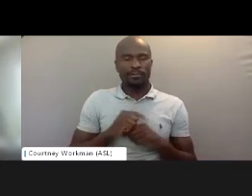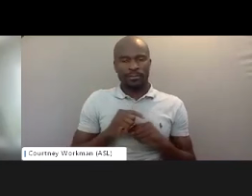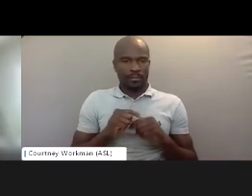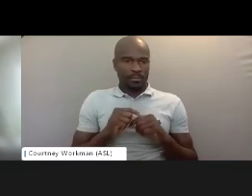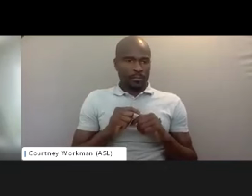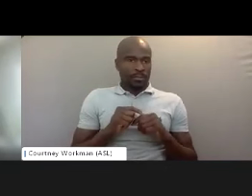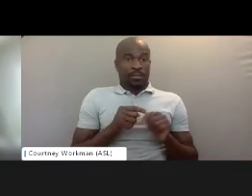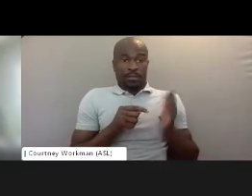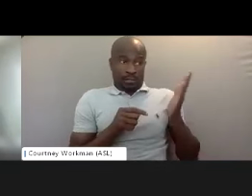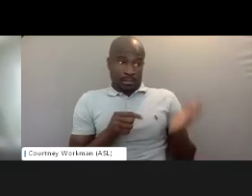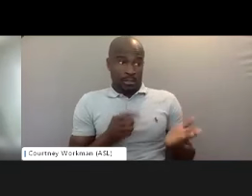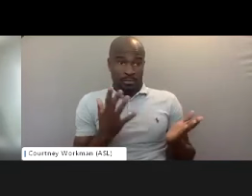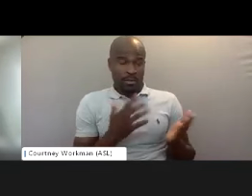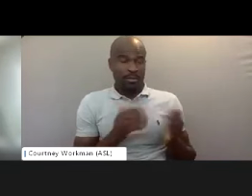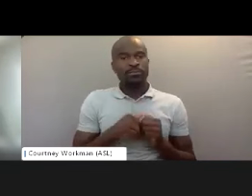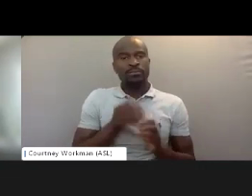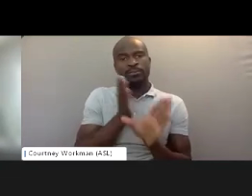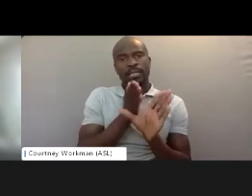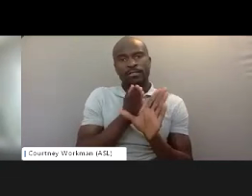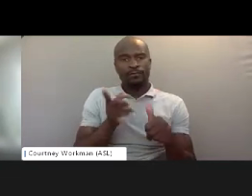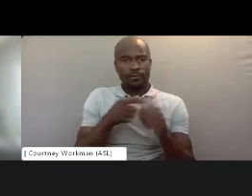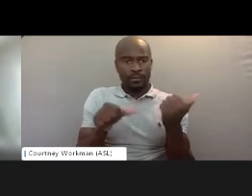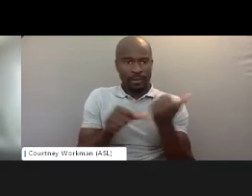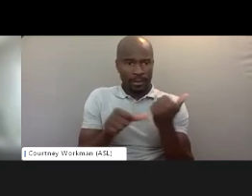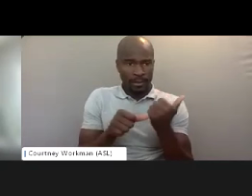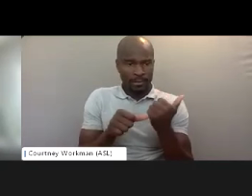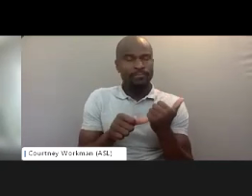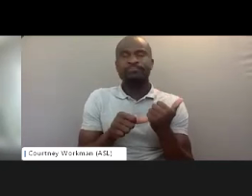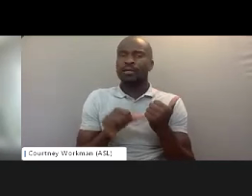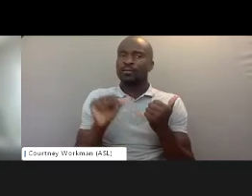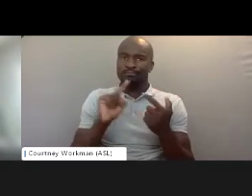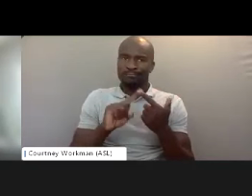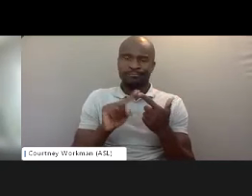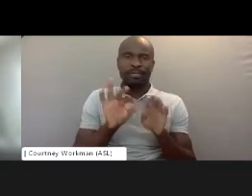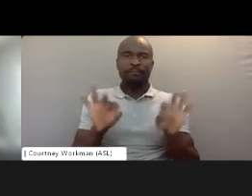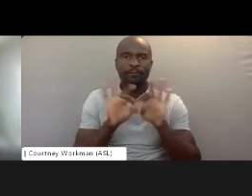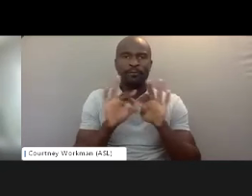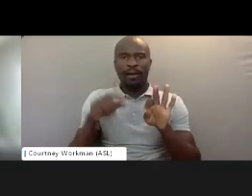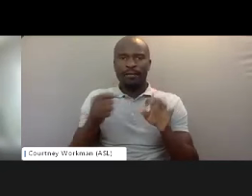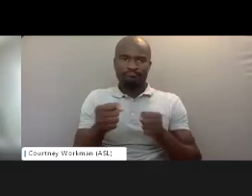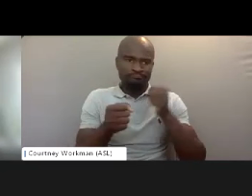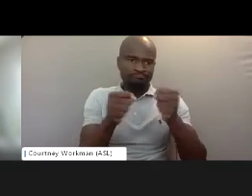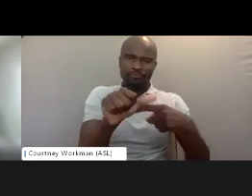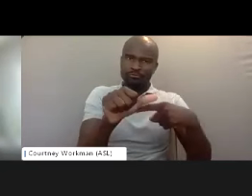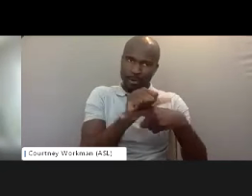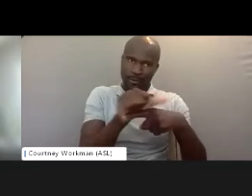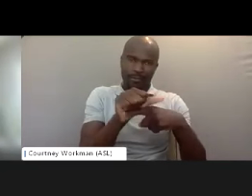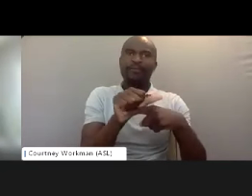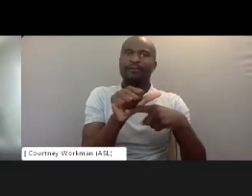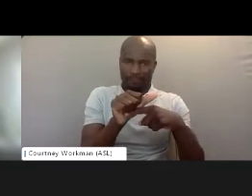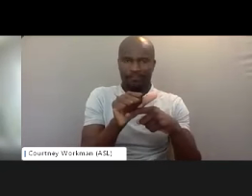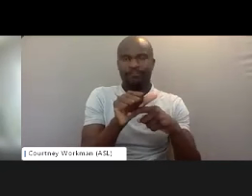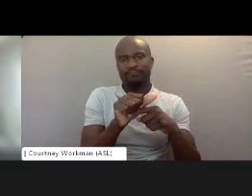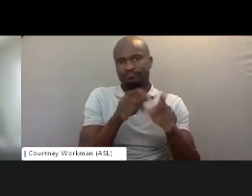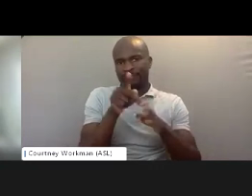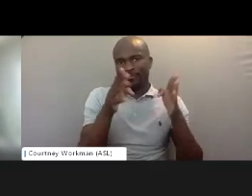have trained mental and behavioral health professionals to be able to work and to be deployed both at the Friends and Relatives Center